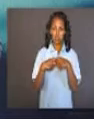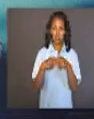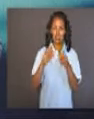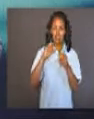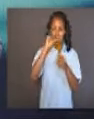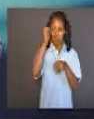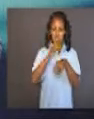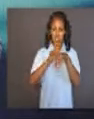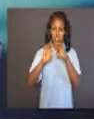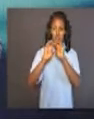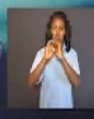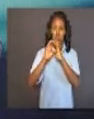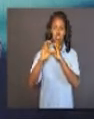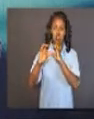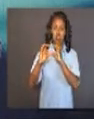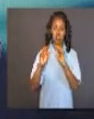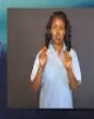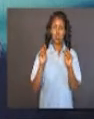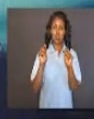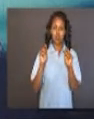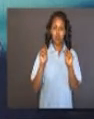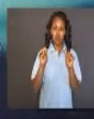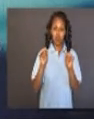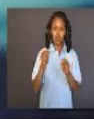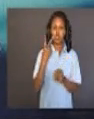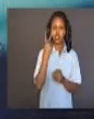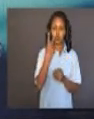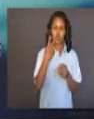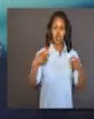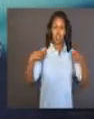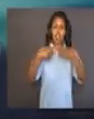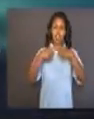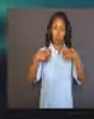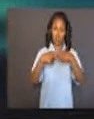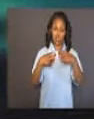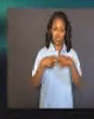Vacuum tubes normally have two electrodes.